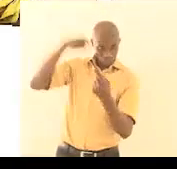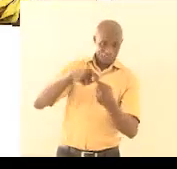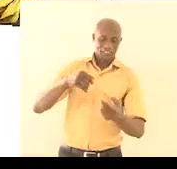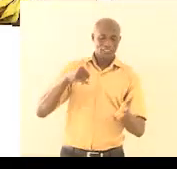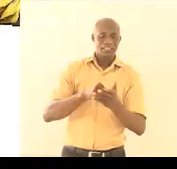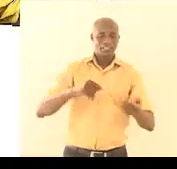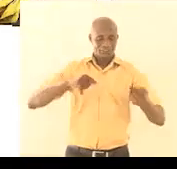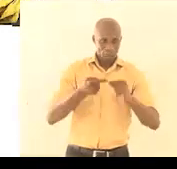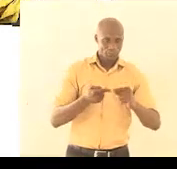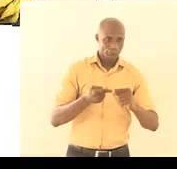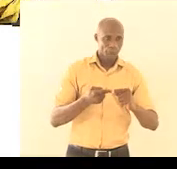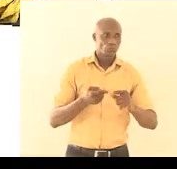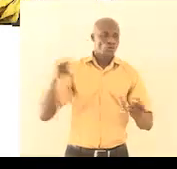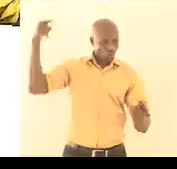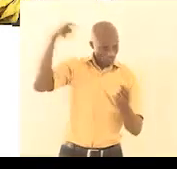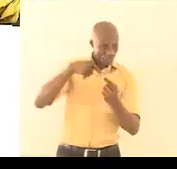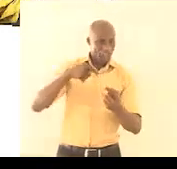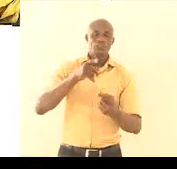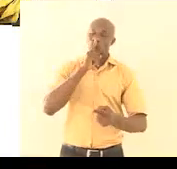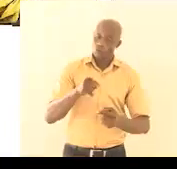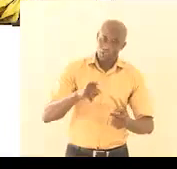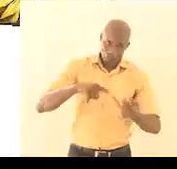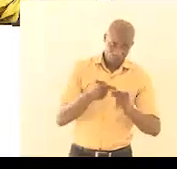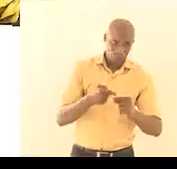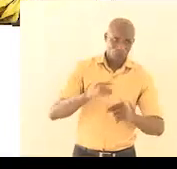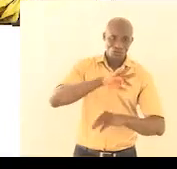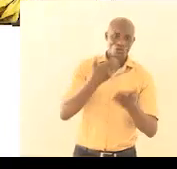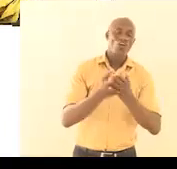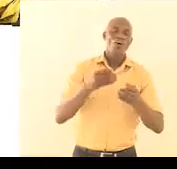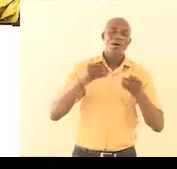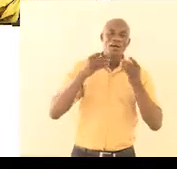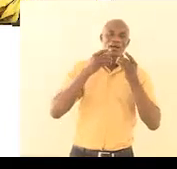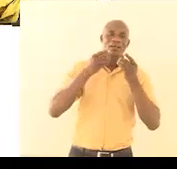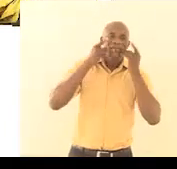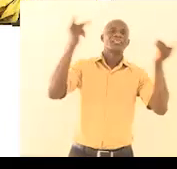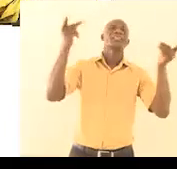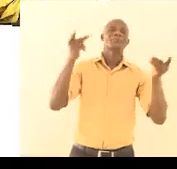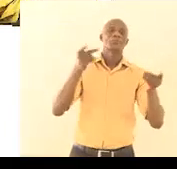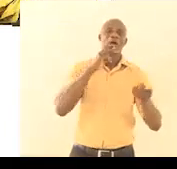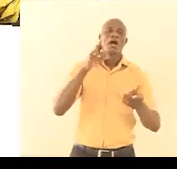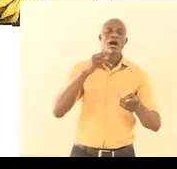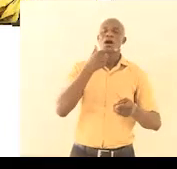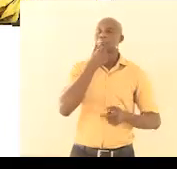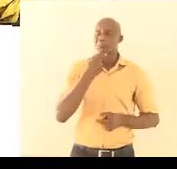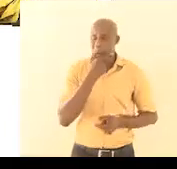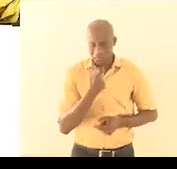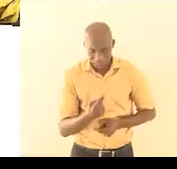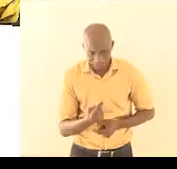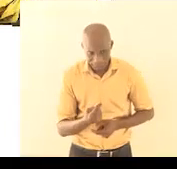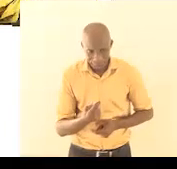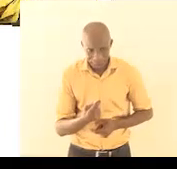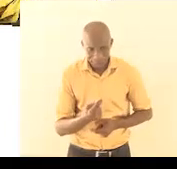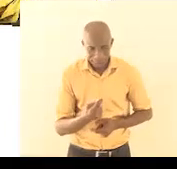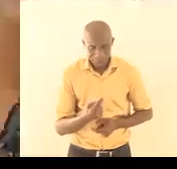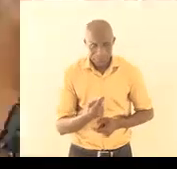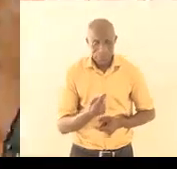it hurts, for until it really hurts, all claims to love are mere wayo.